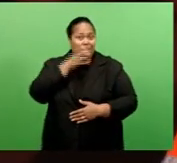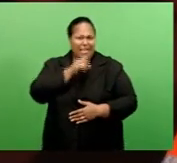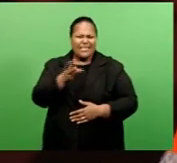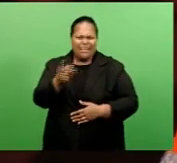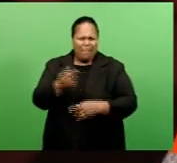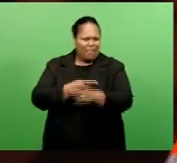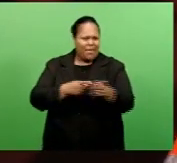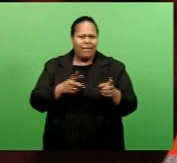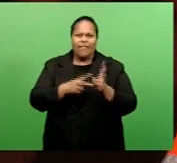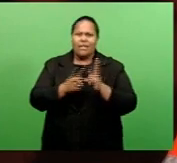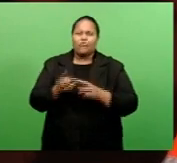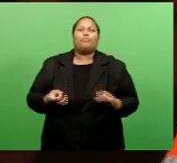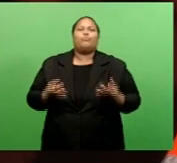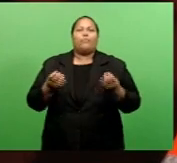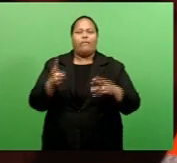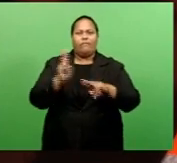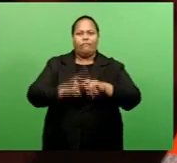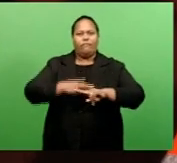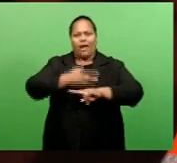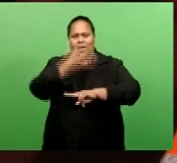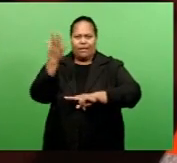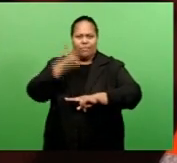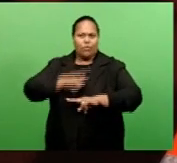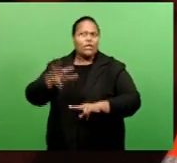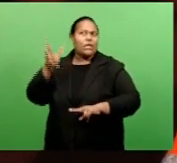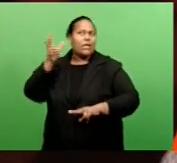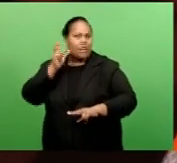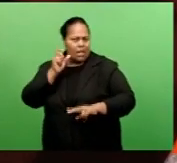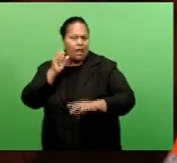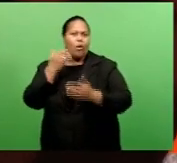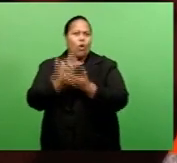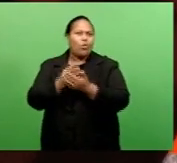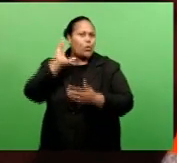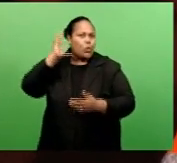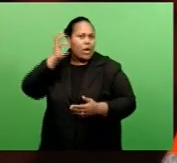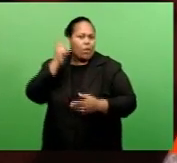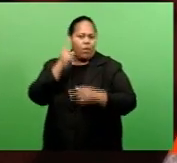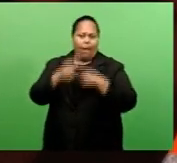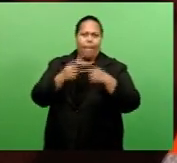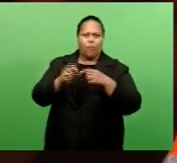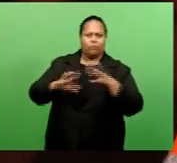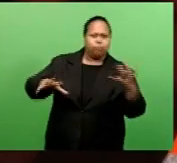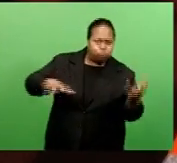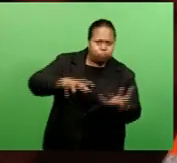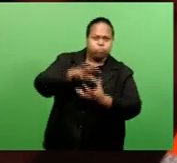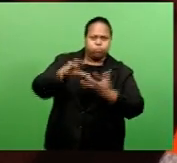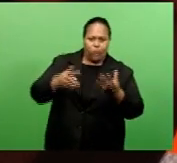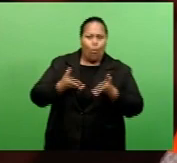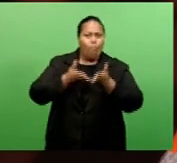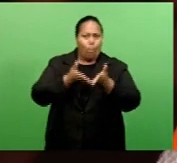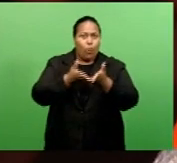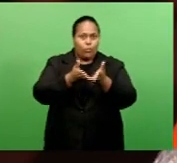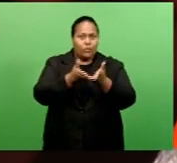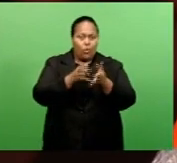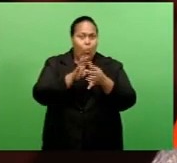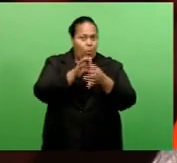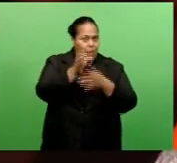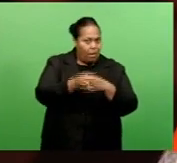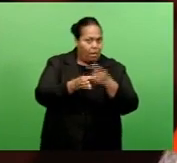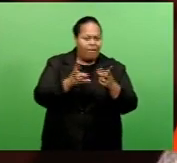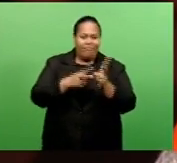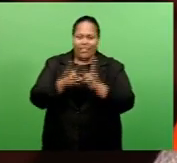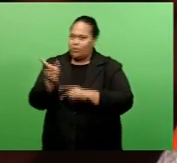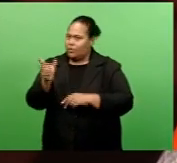as Friday upon hearing the tropical cyclone alert on radio. Hence, boat operators and villagers have been advised to